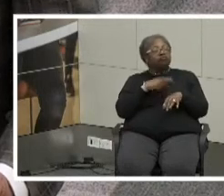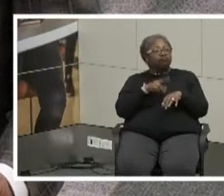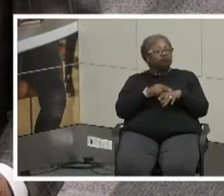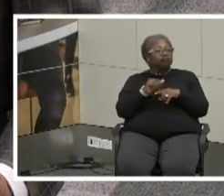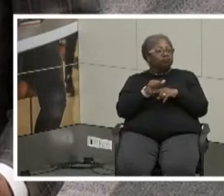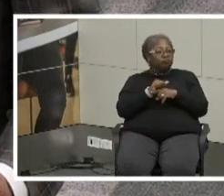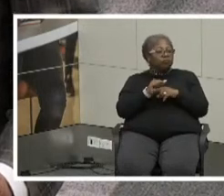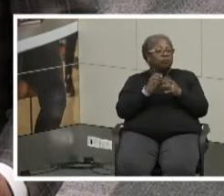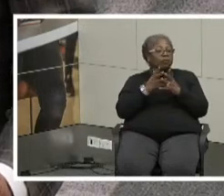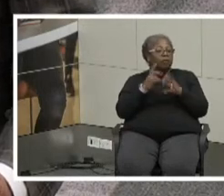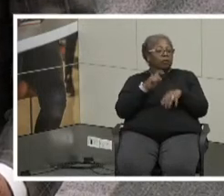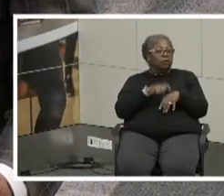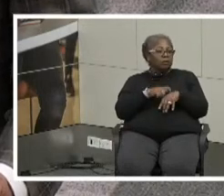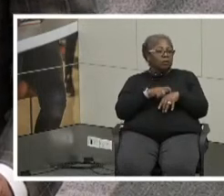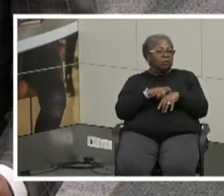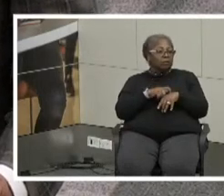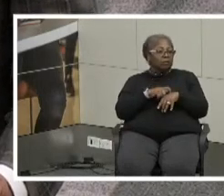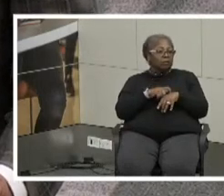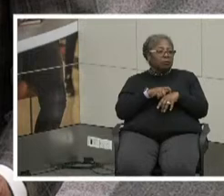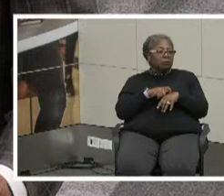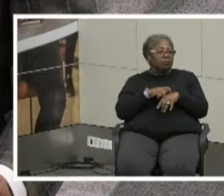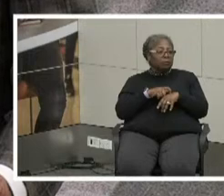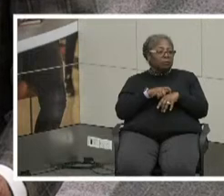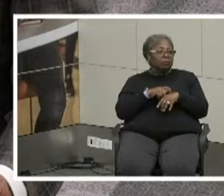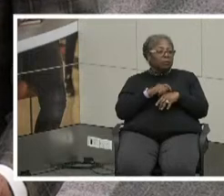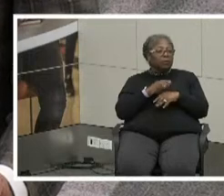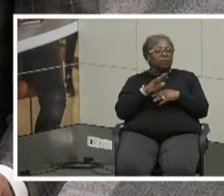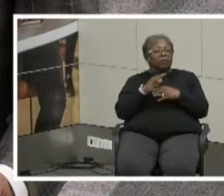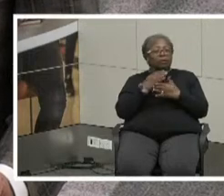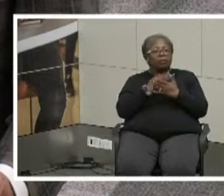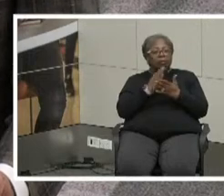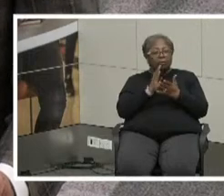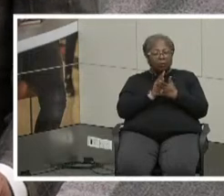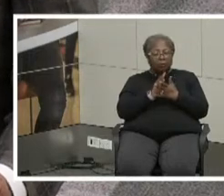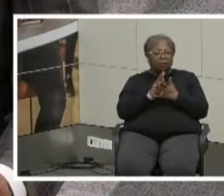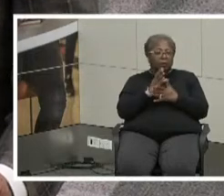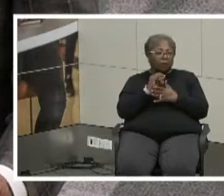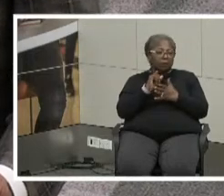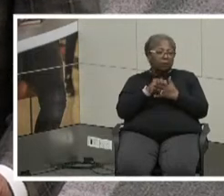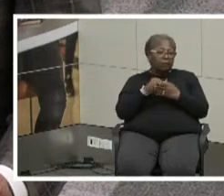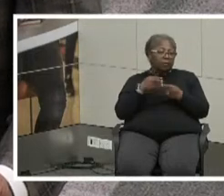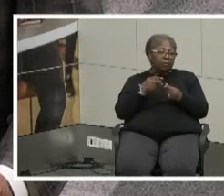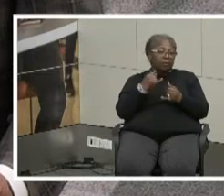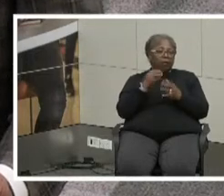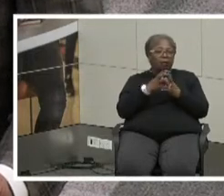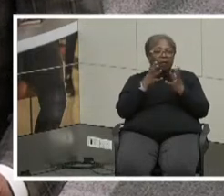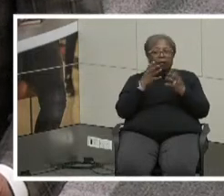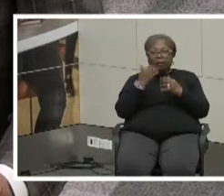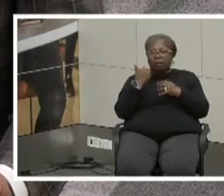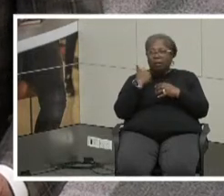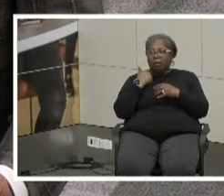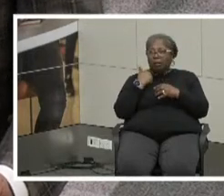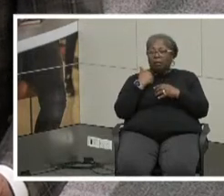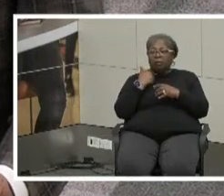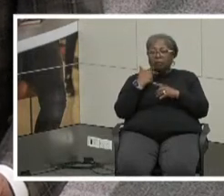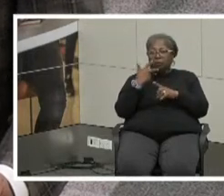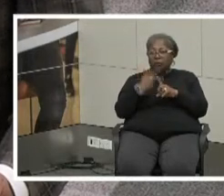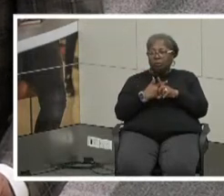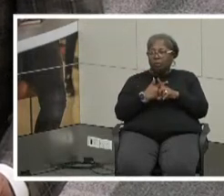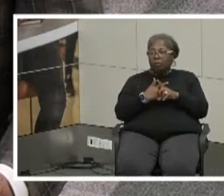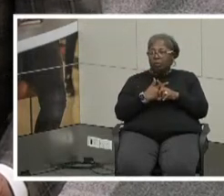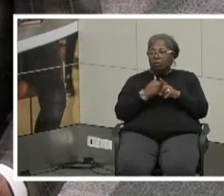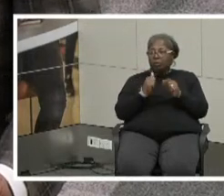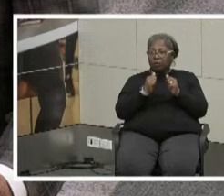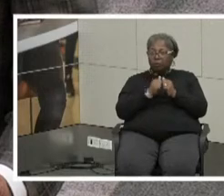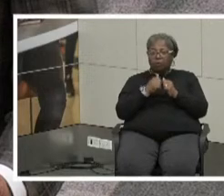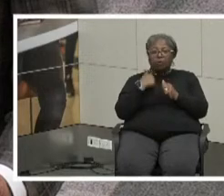is for you know U people to hold back on the budget and then to spend a lot in the last uh in the last quarter but